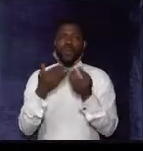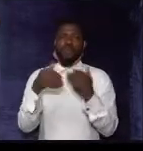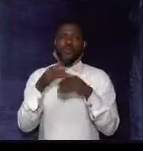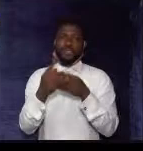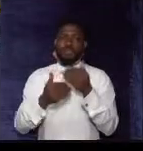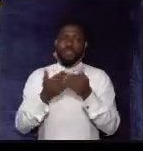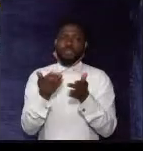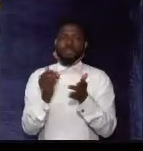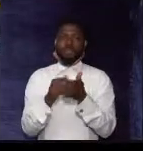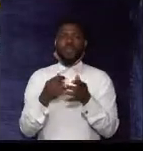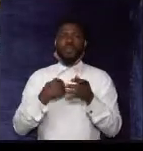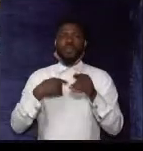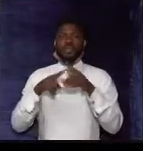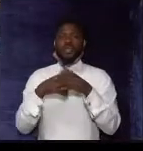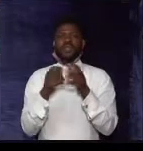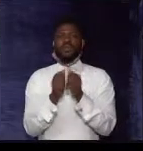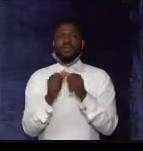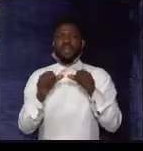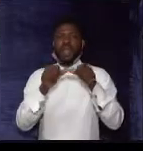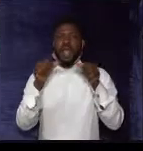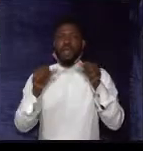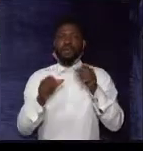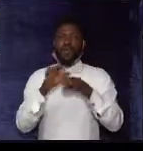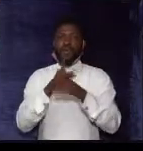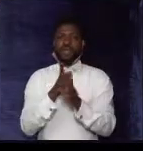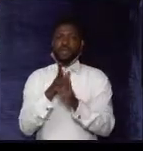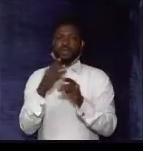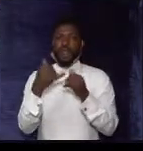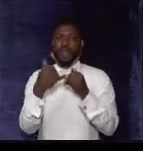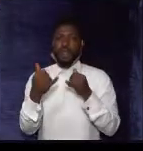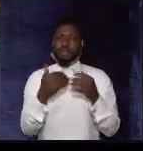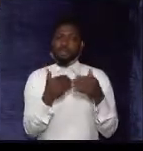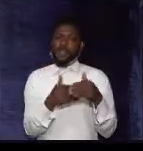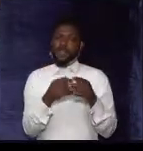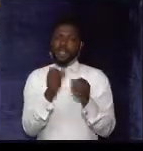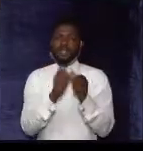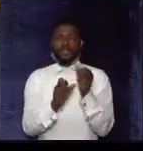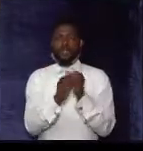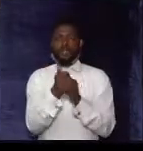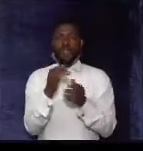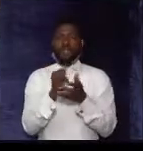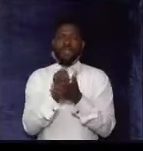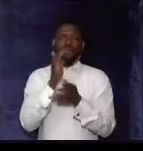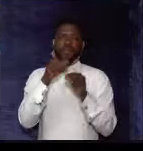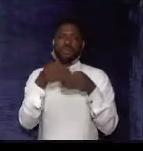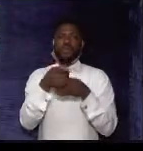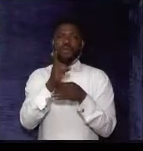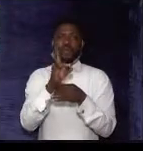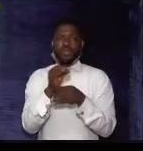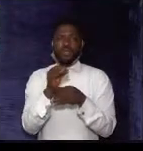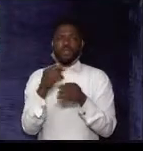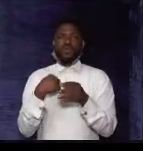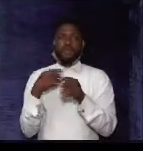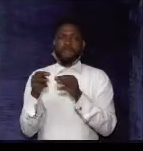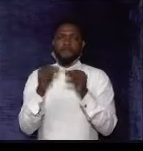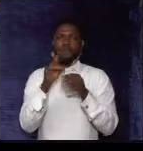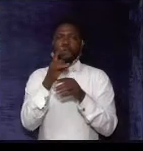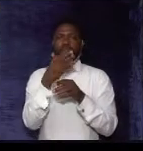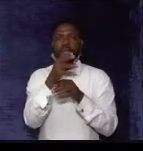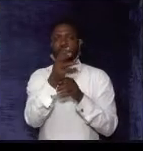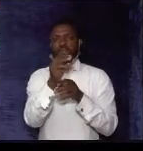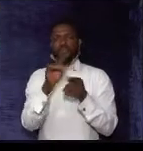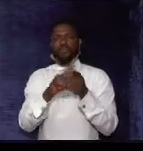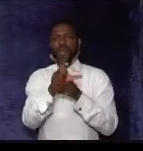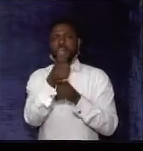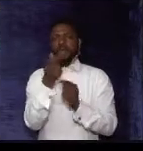over the process again. We started with angles on a straight line beside each other. You know that that one will give you 180. Then we moved